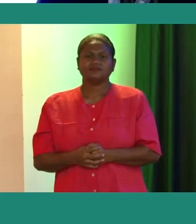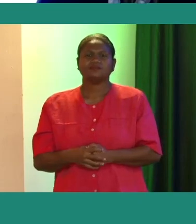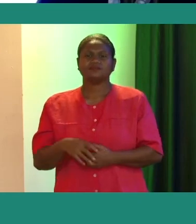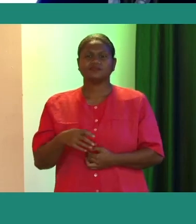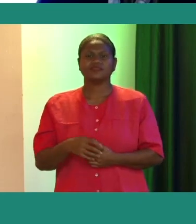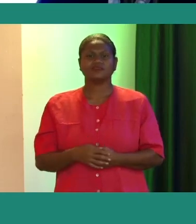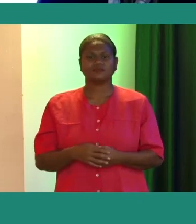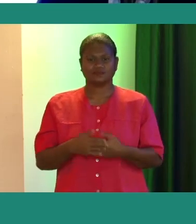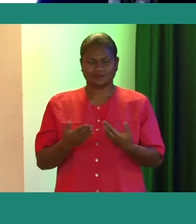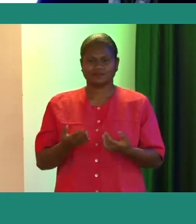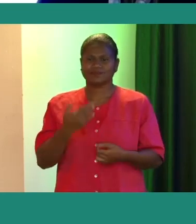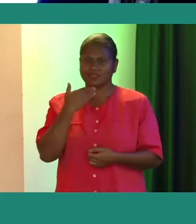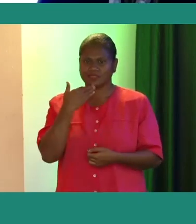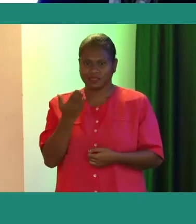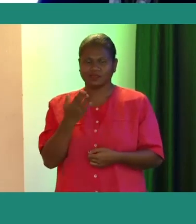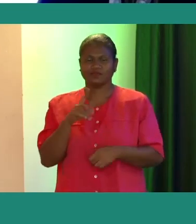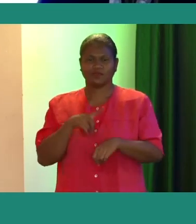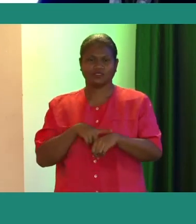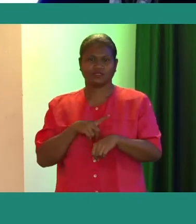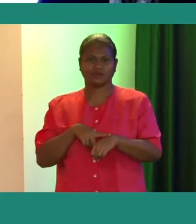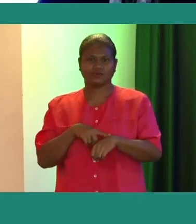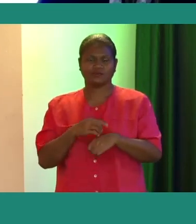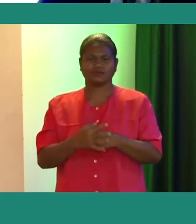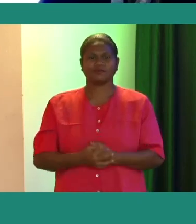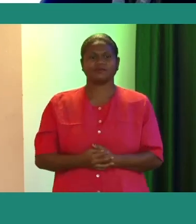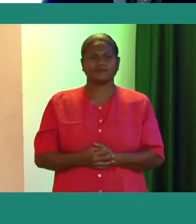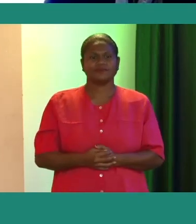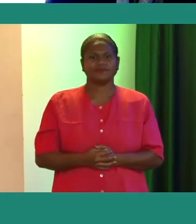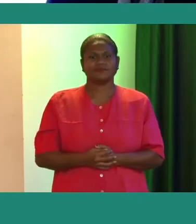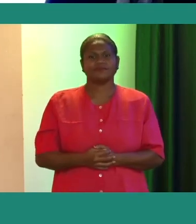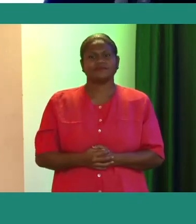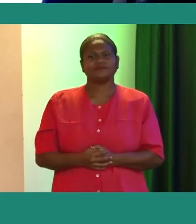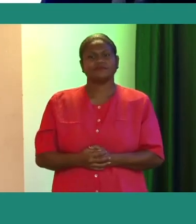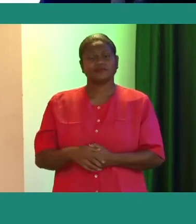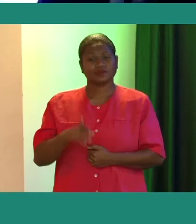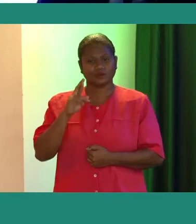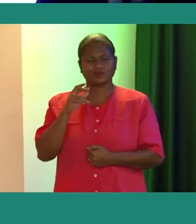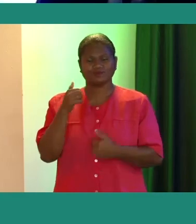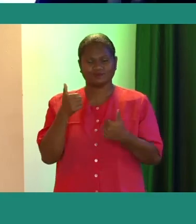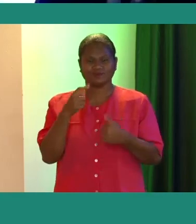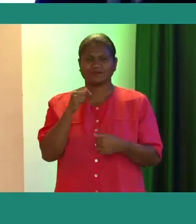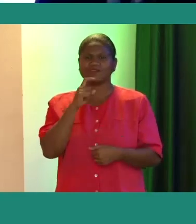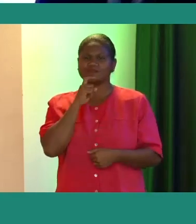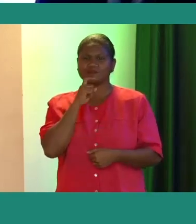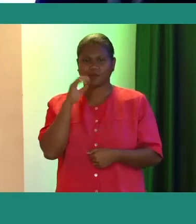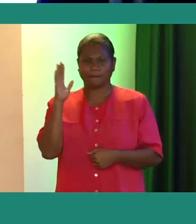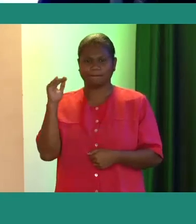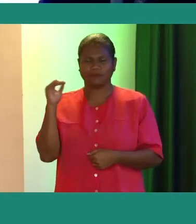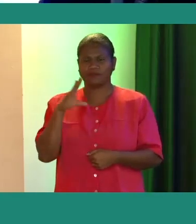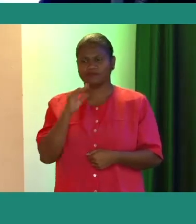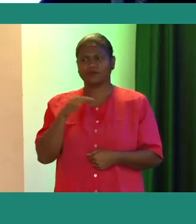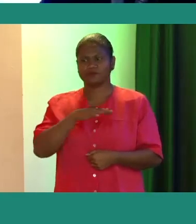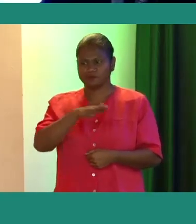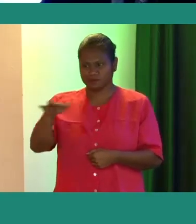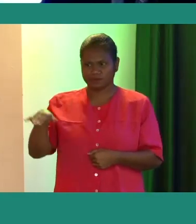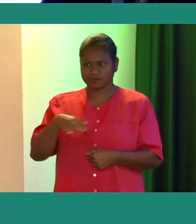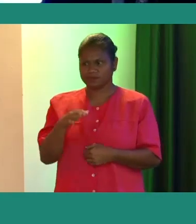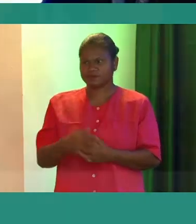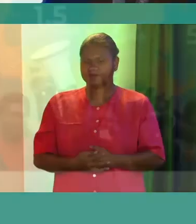participating with us. Thank you for your time as well. And I hope you all have a very good afternoon. Bye from us here now. Thanks, Gloria.